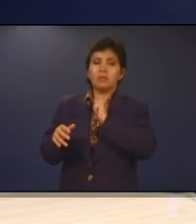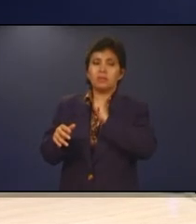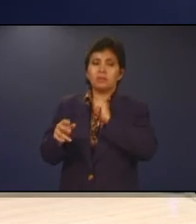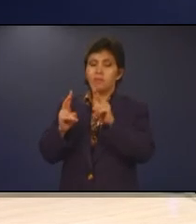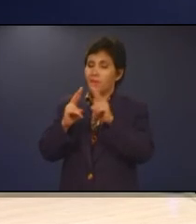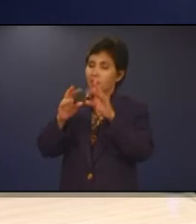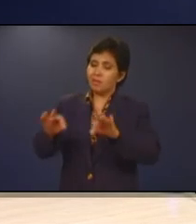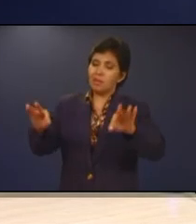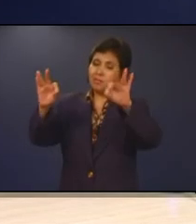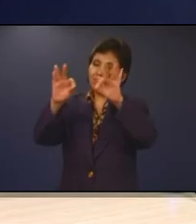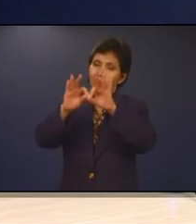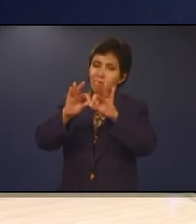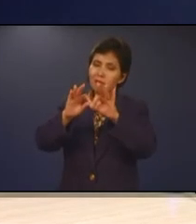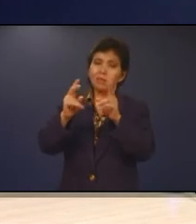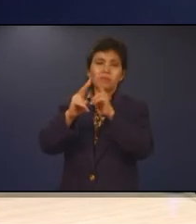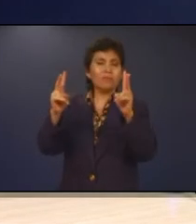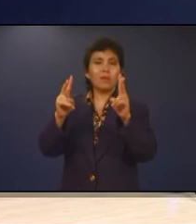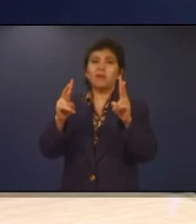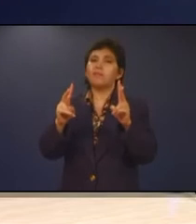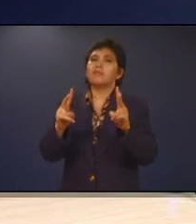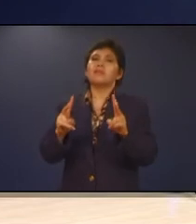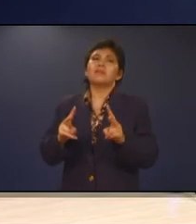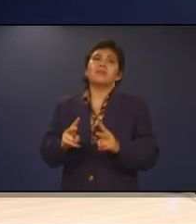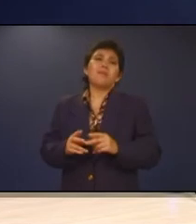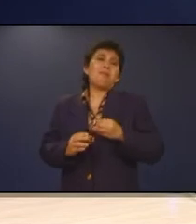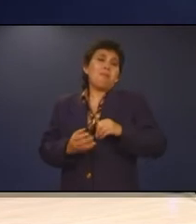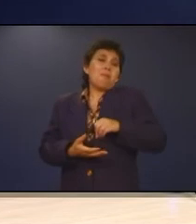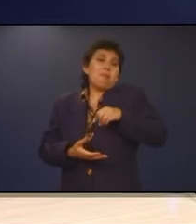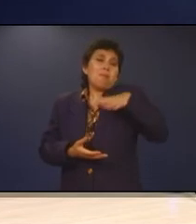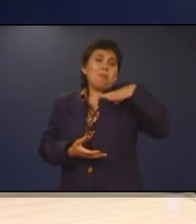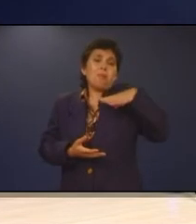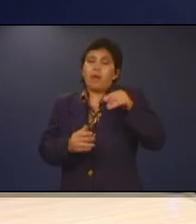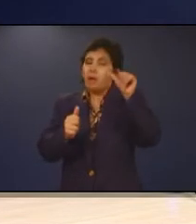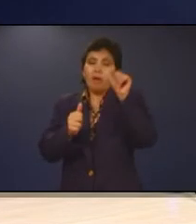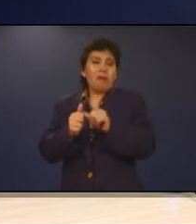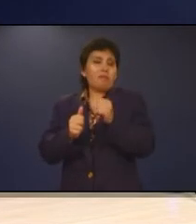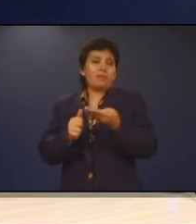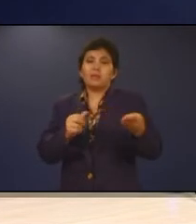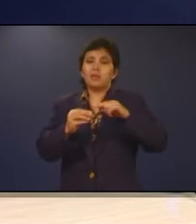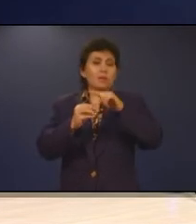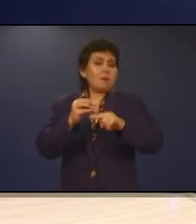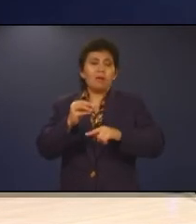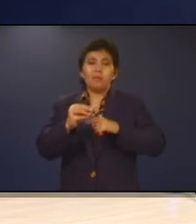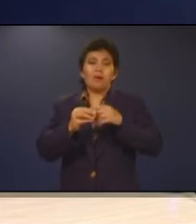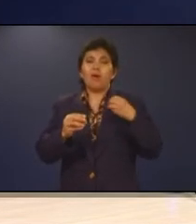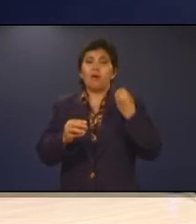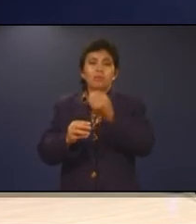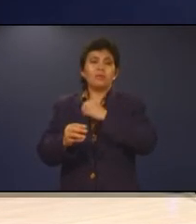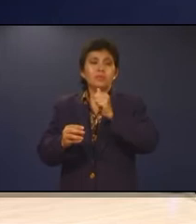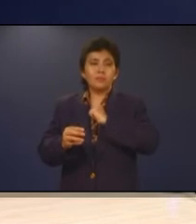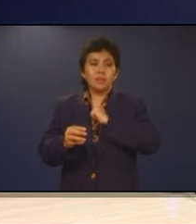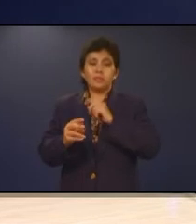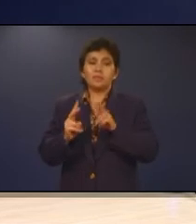ourselves as fairly important and fairly exclusive, yeah? Everything about ourselves is acceptable,